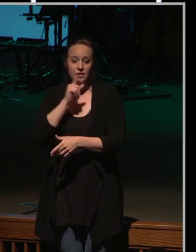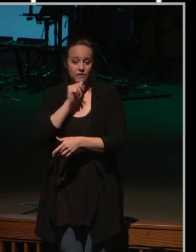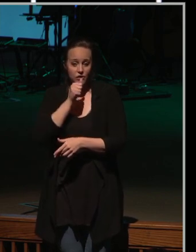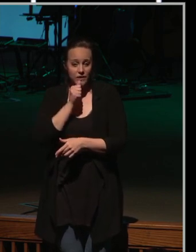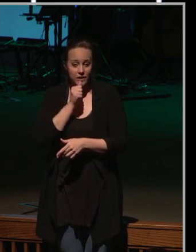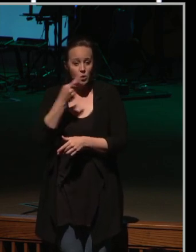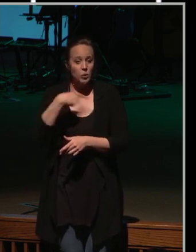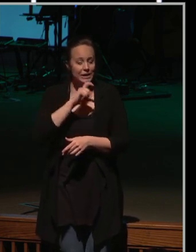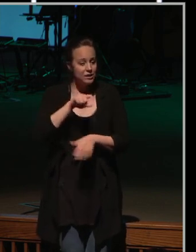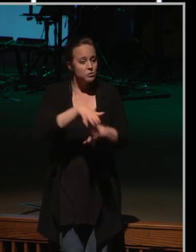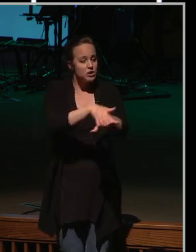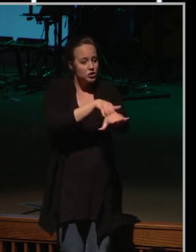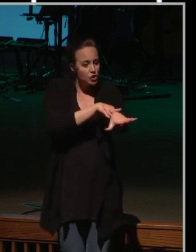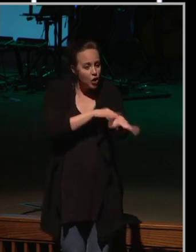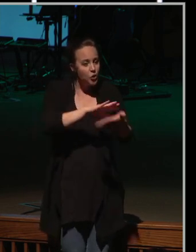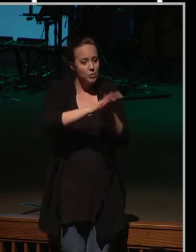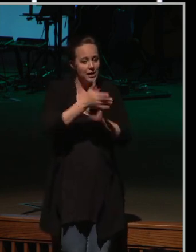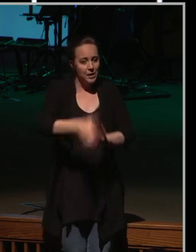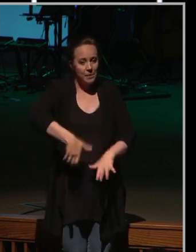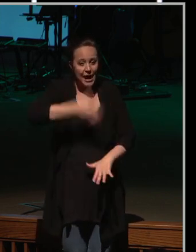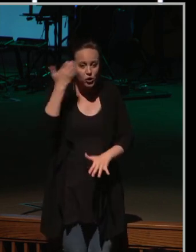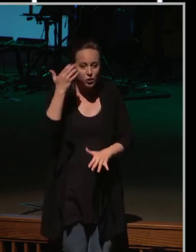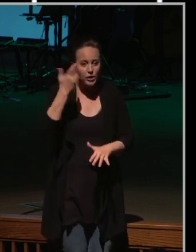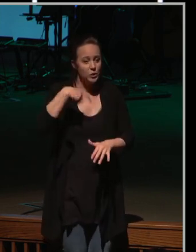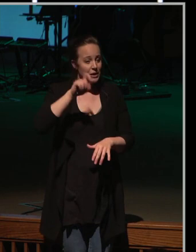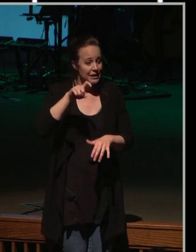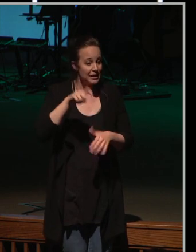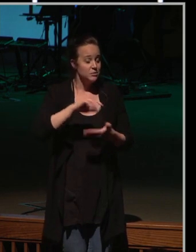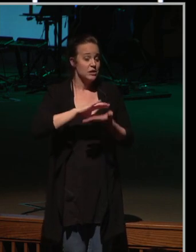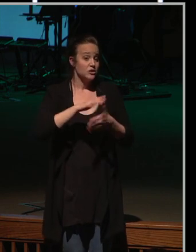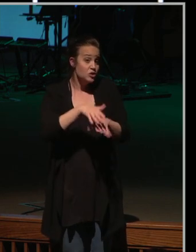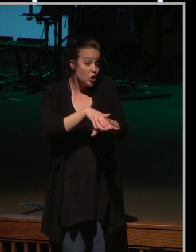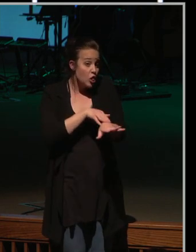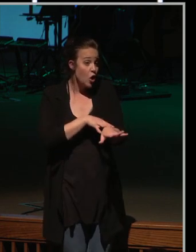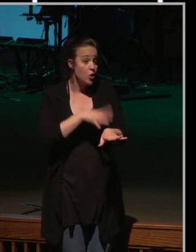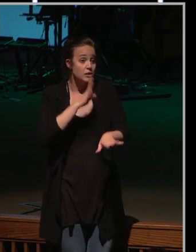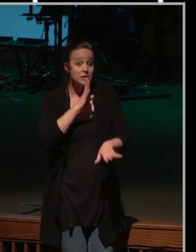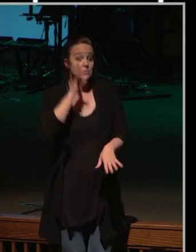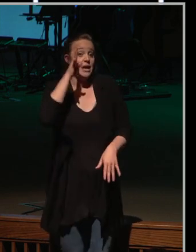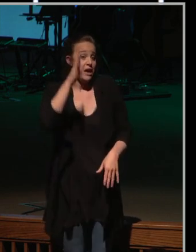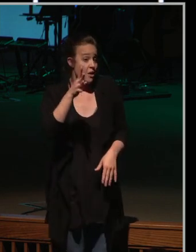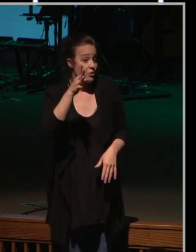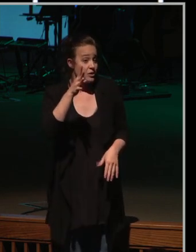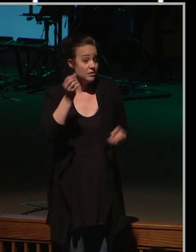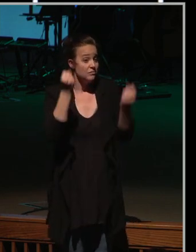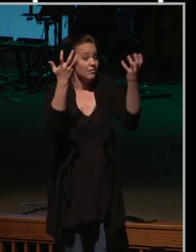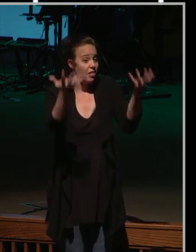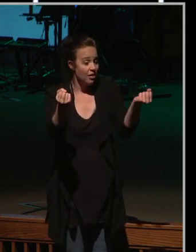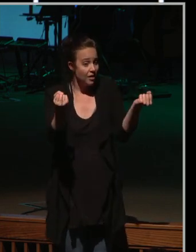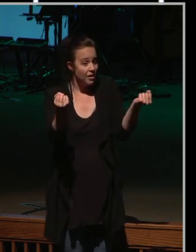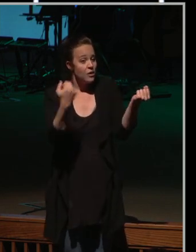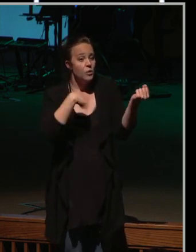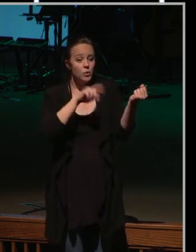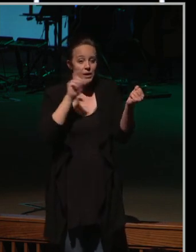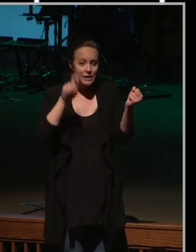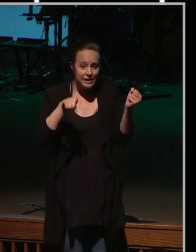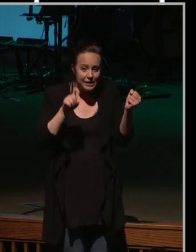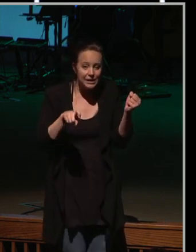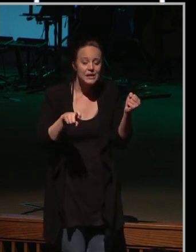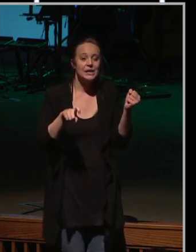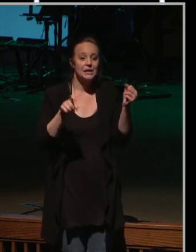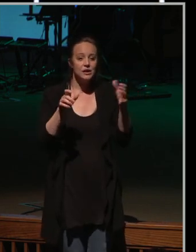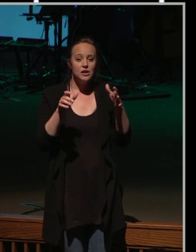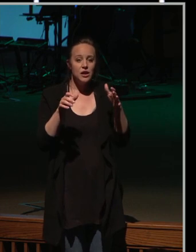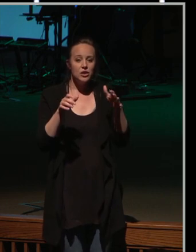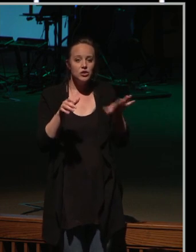out. And we should be quick to forgive each other. Not sit back and justify our anger, justify why